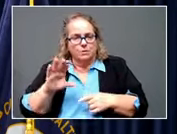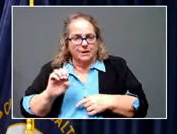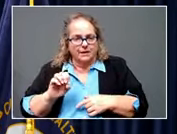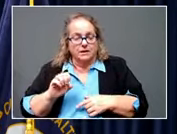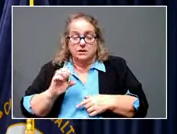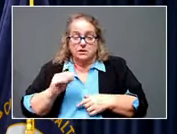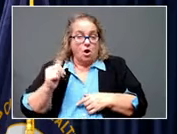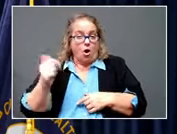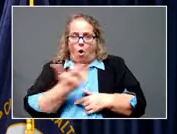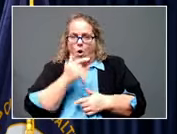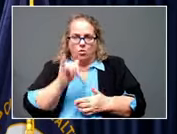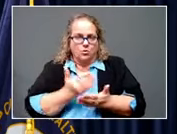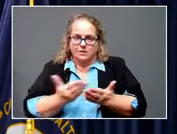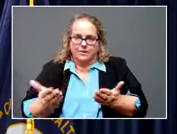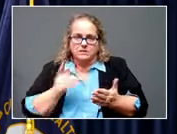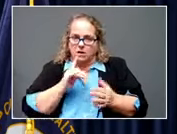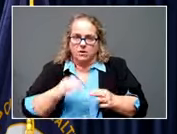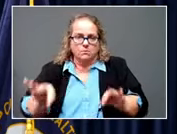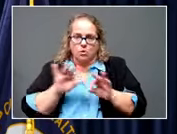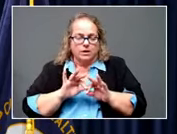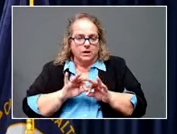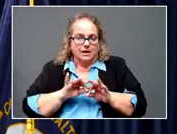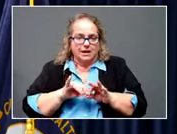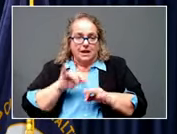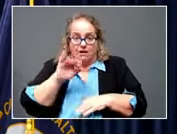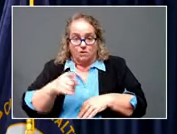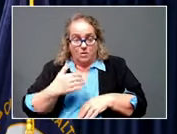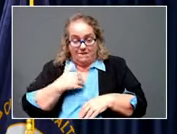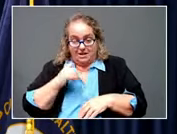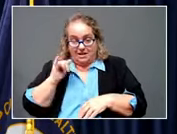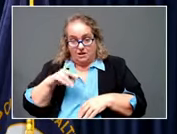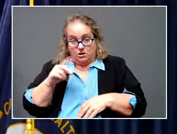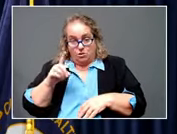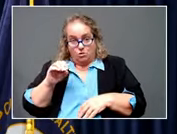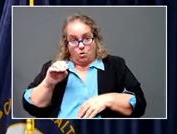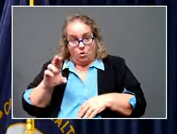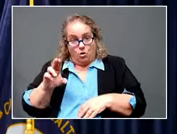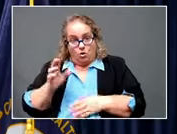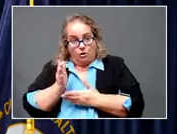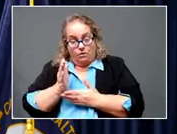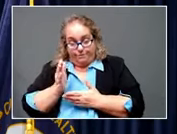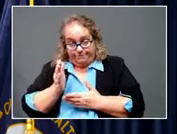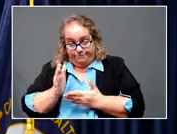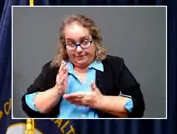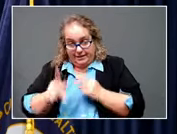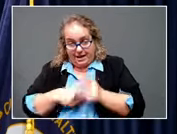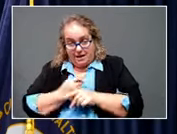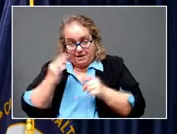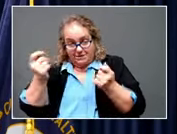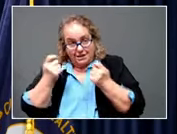things are important. If you have an indoor part, again, if you're not doing vaccinated and